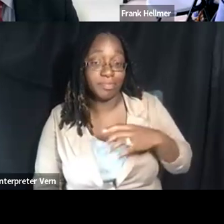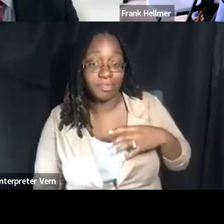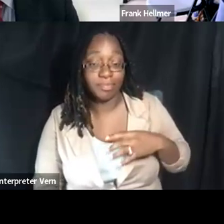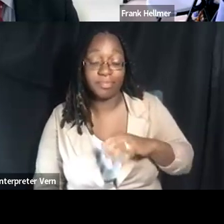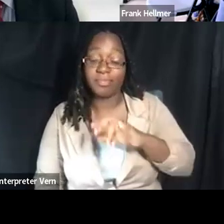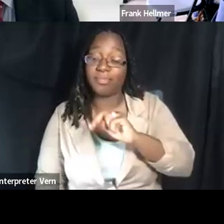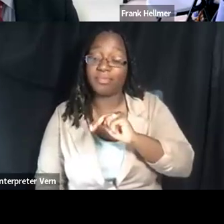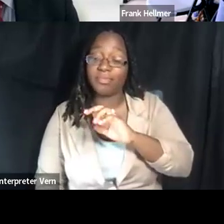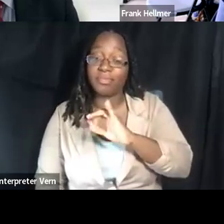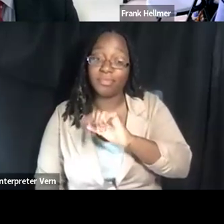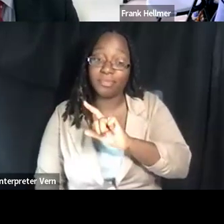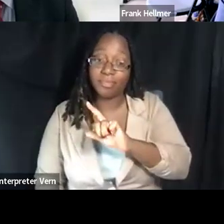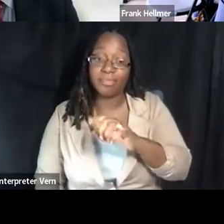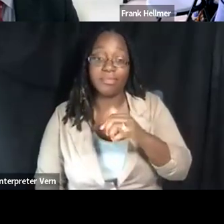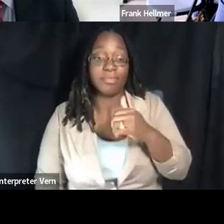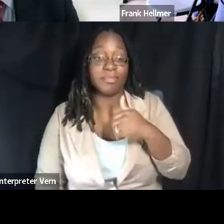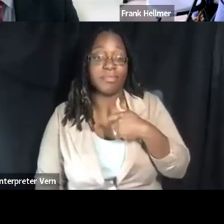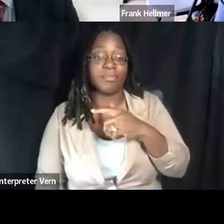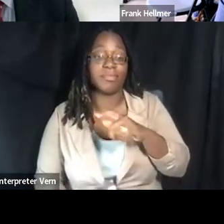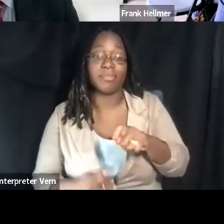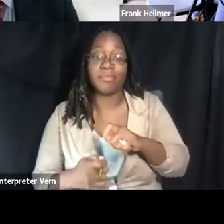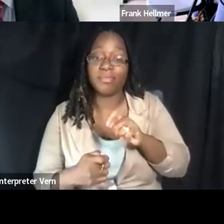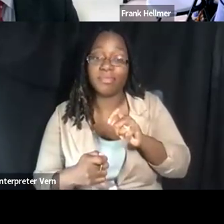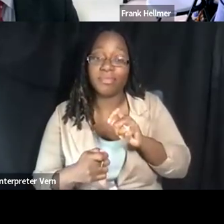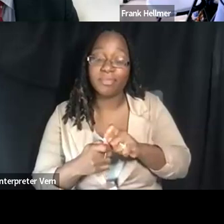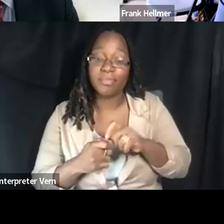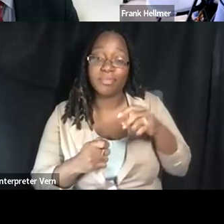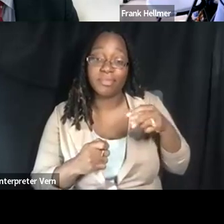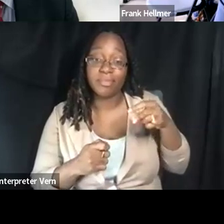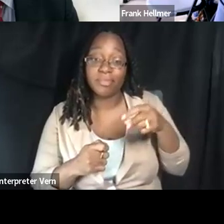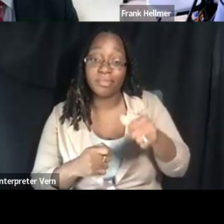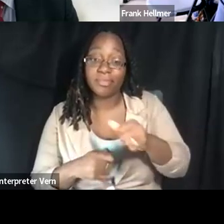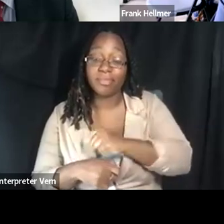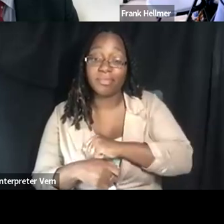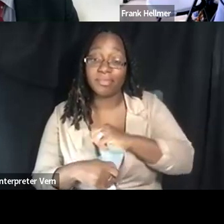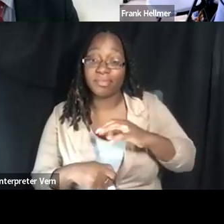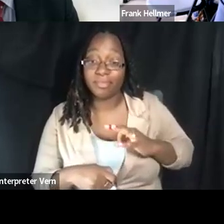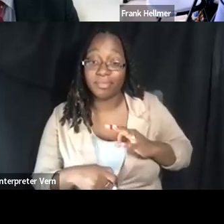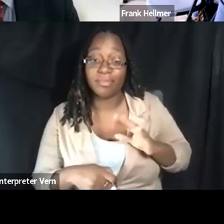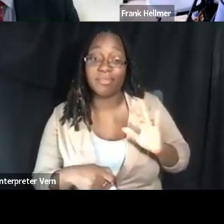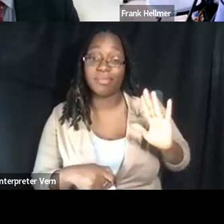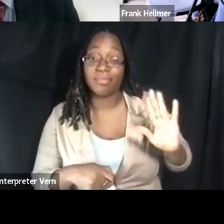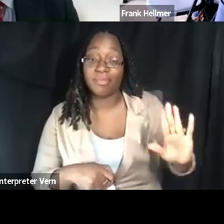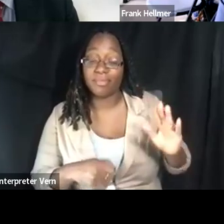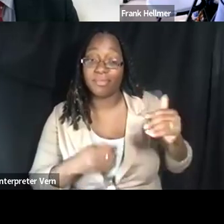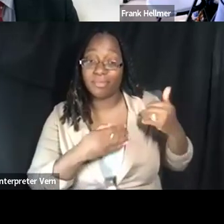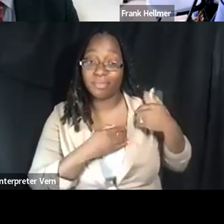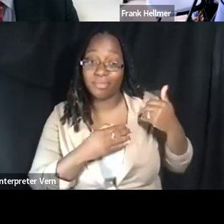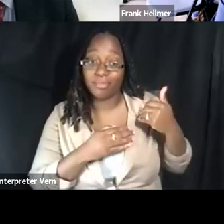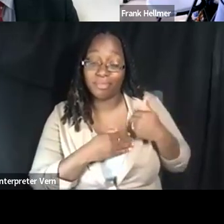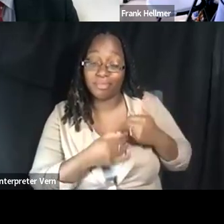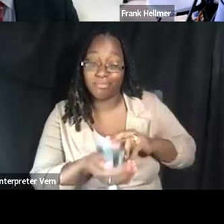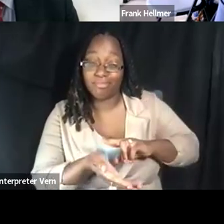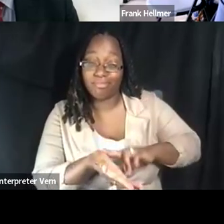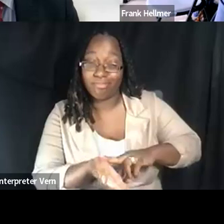your P&A, where there are paid staff whose job it is to know what's going on. And if you stay engaged